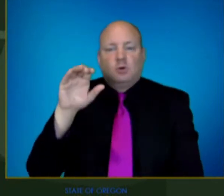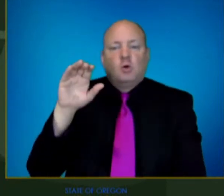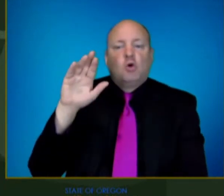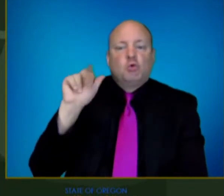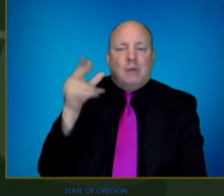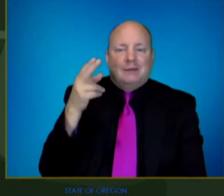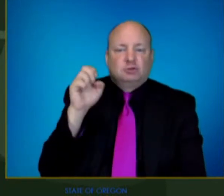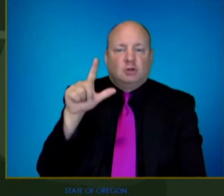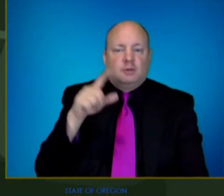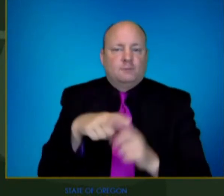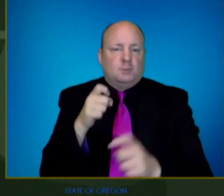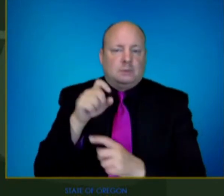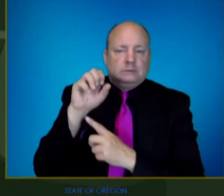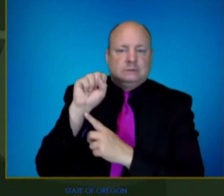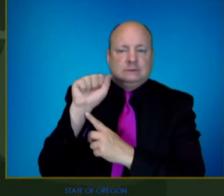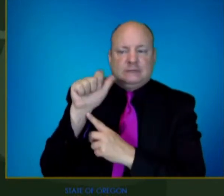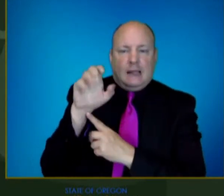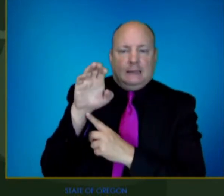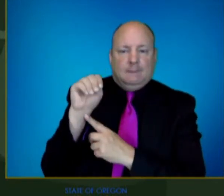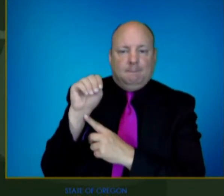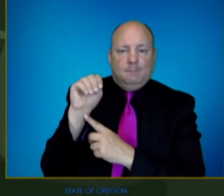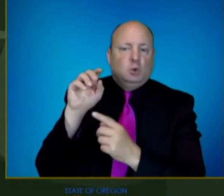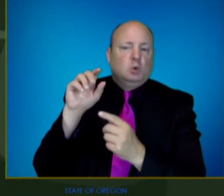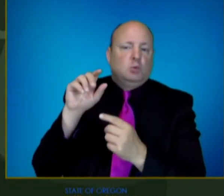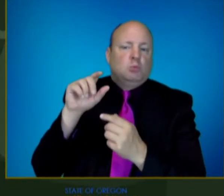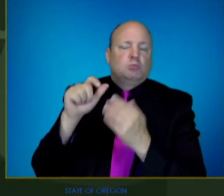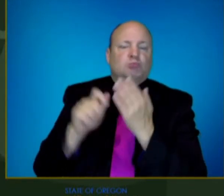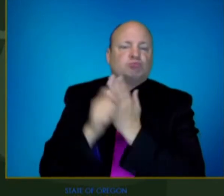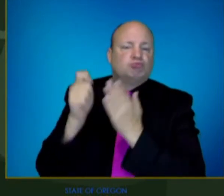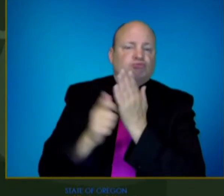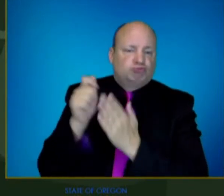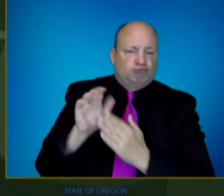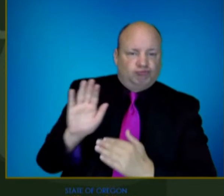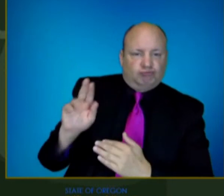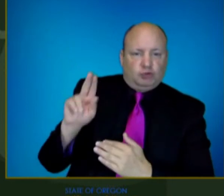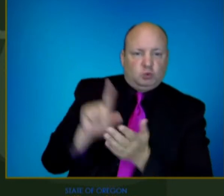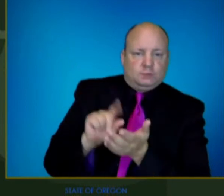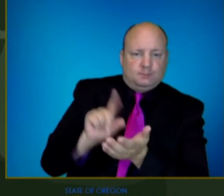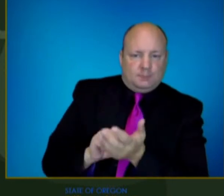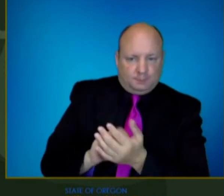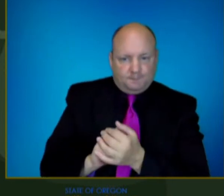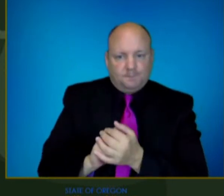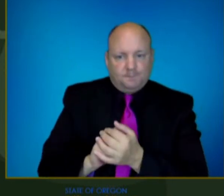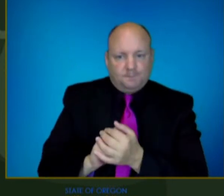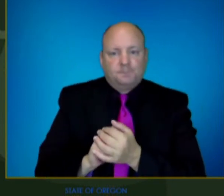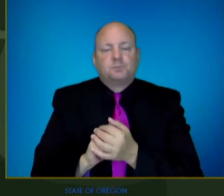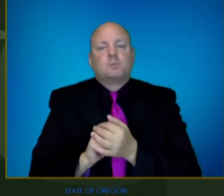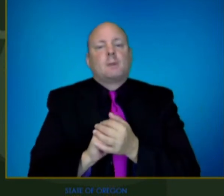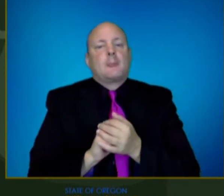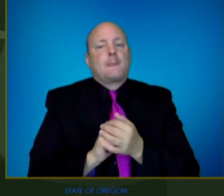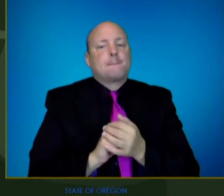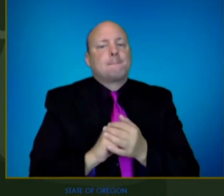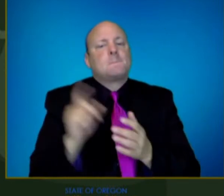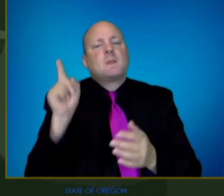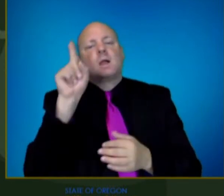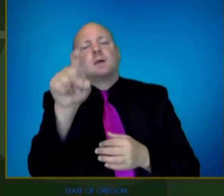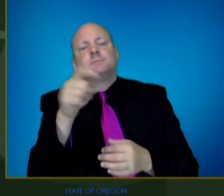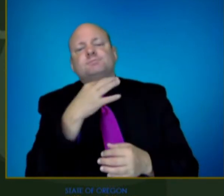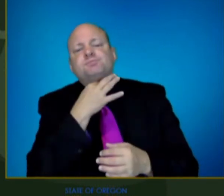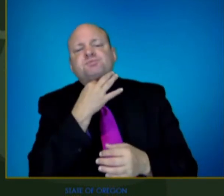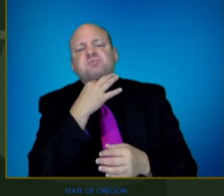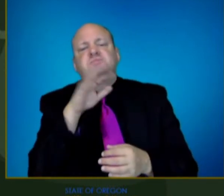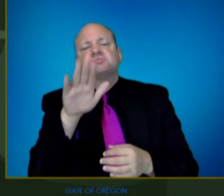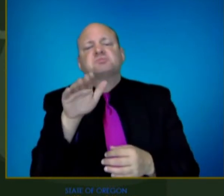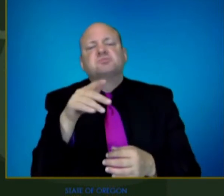Rachel. Hi, thank you. Governor Brown, you've repeatedly spoken about the need to keep schools open and safe for